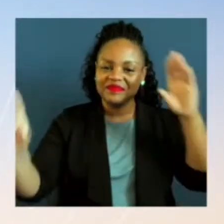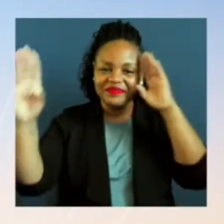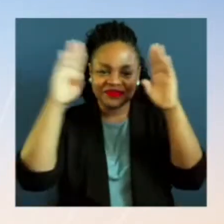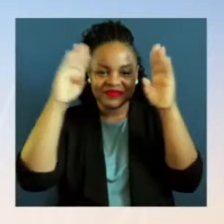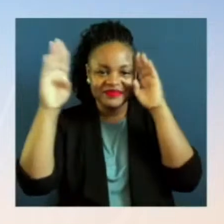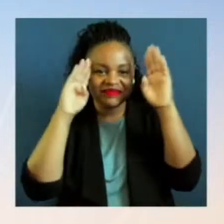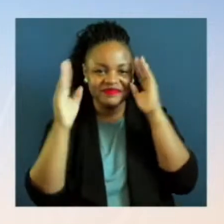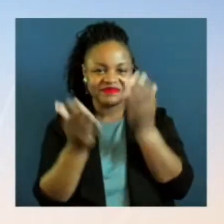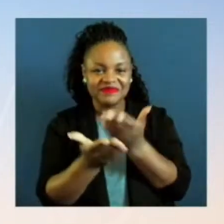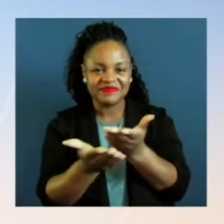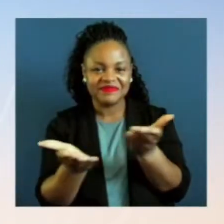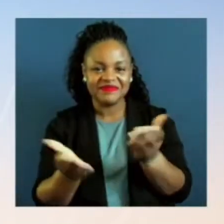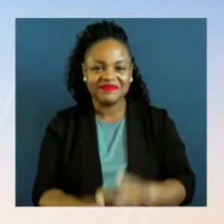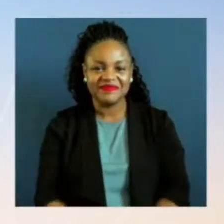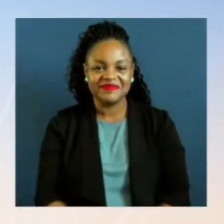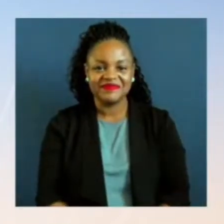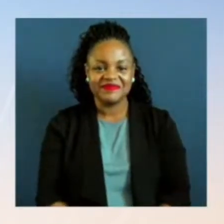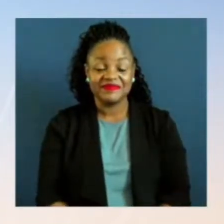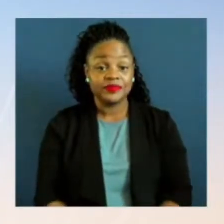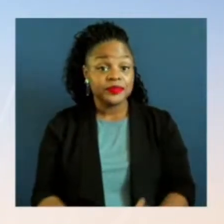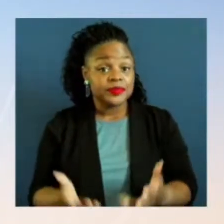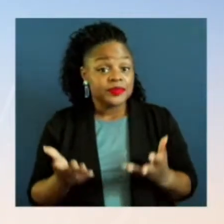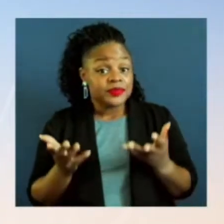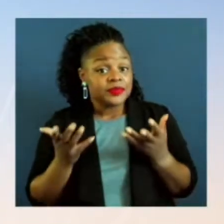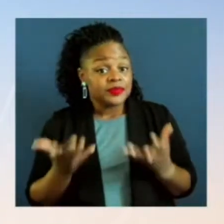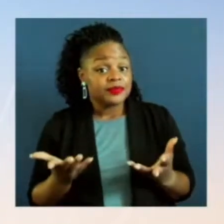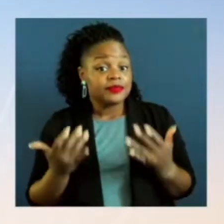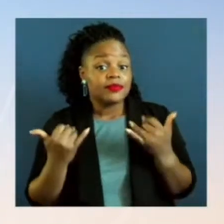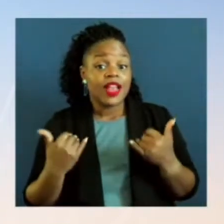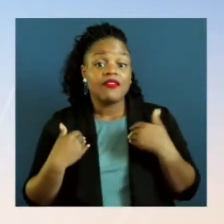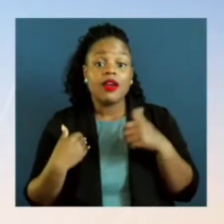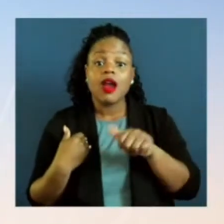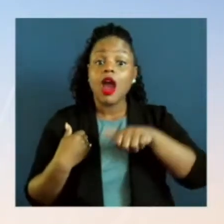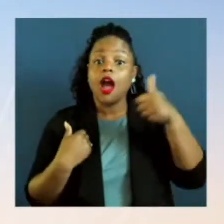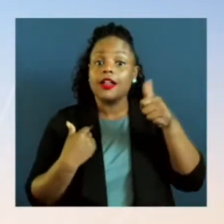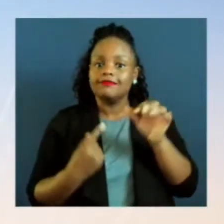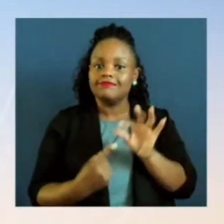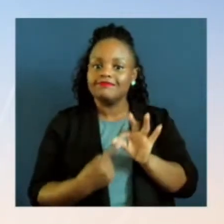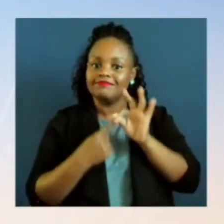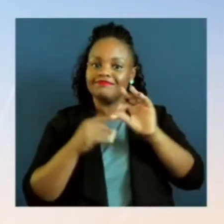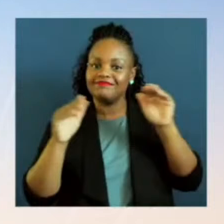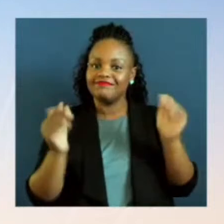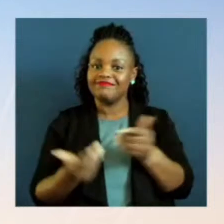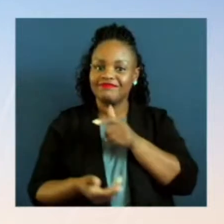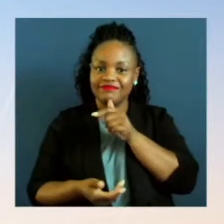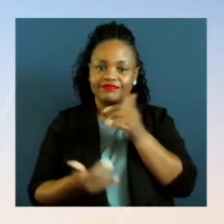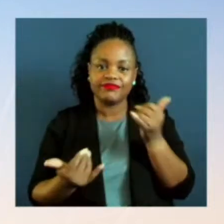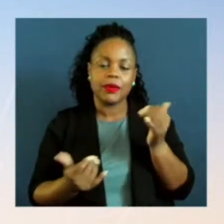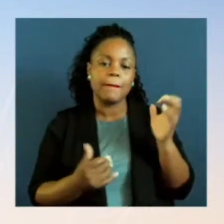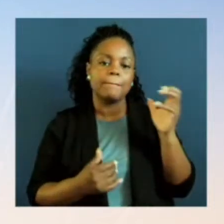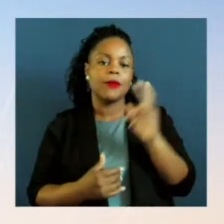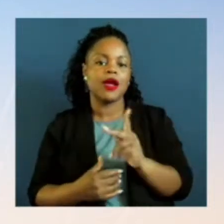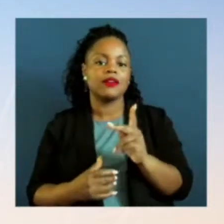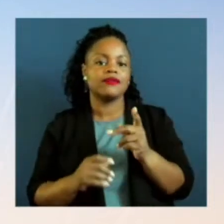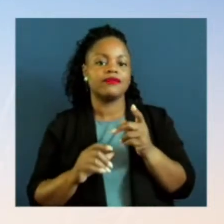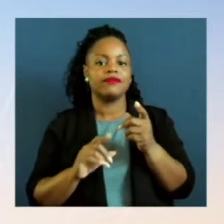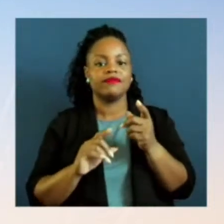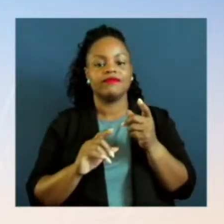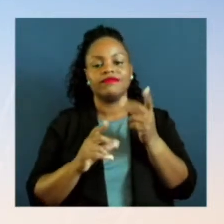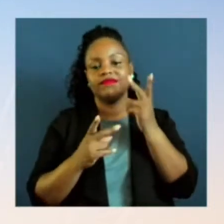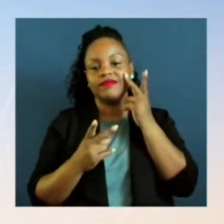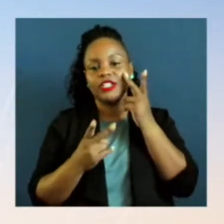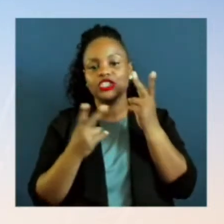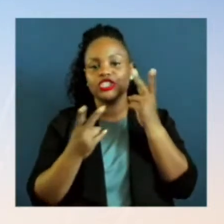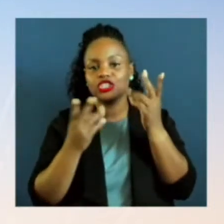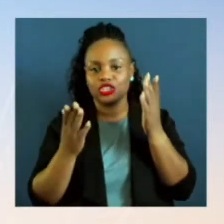So we have another special guest today, a return visitor, Deputy National Security Advisor Ann Neuberger, who's going to